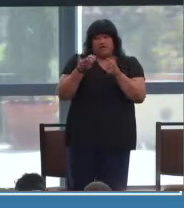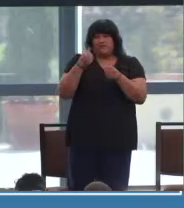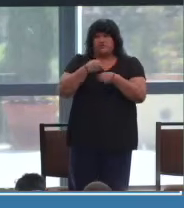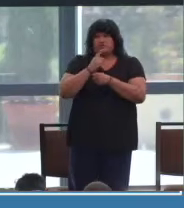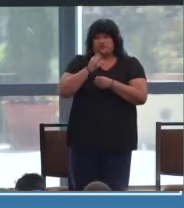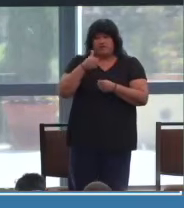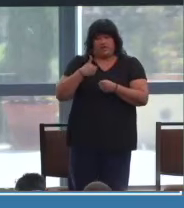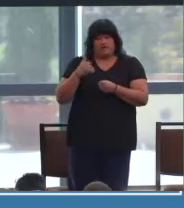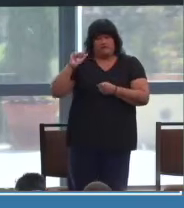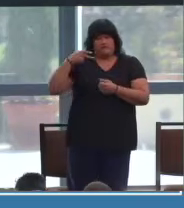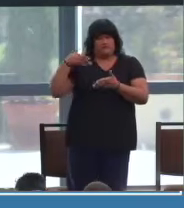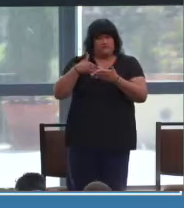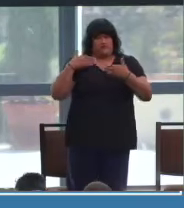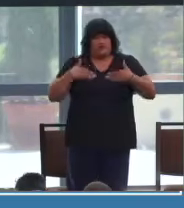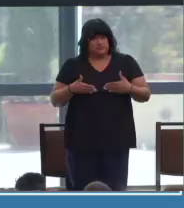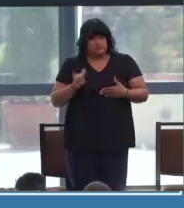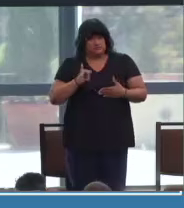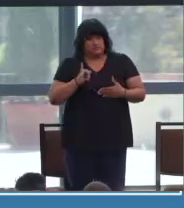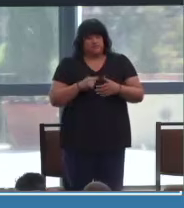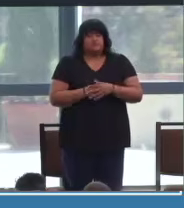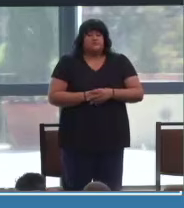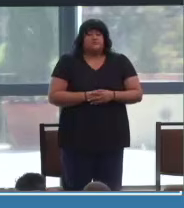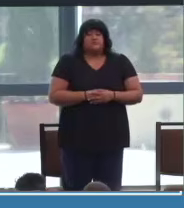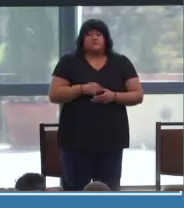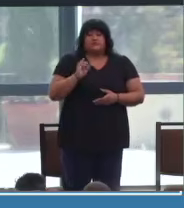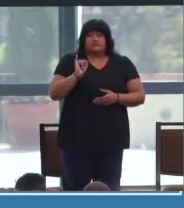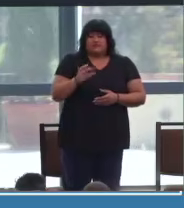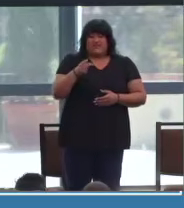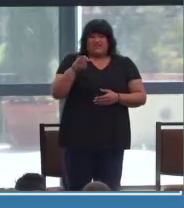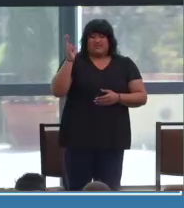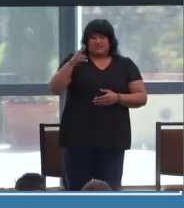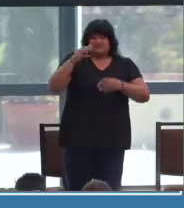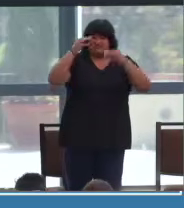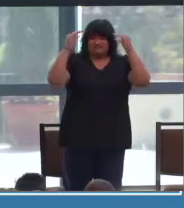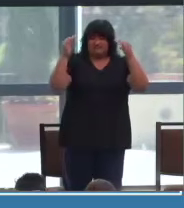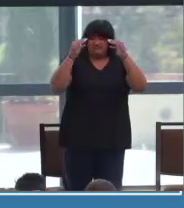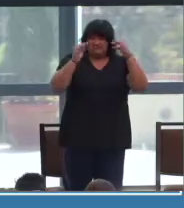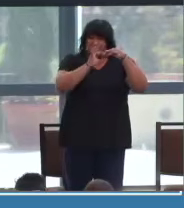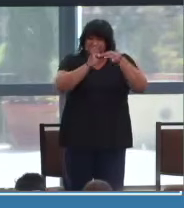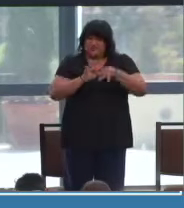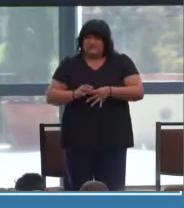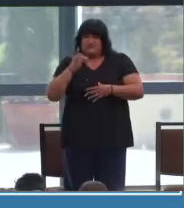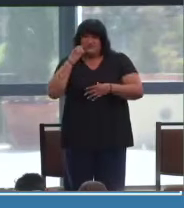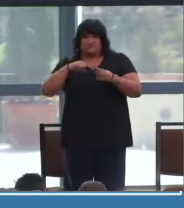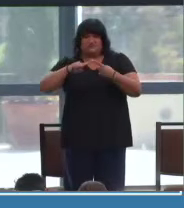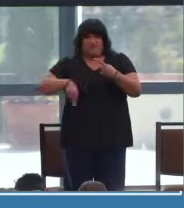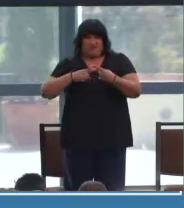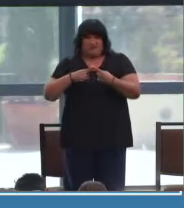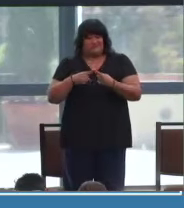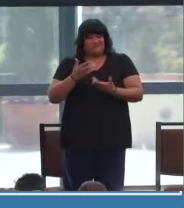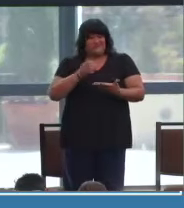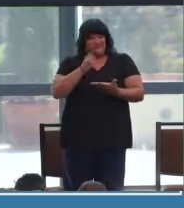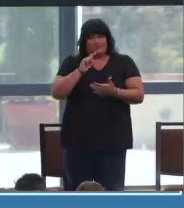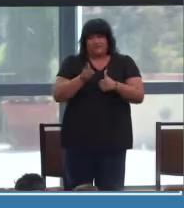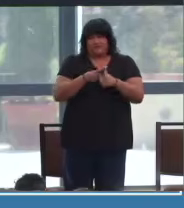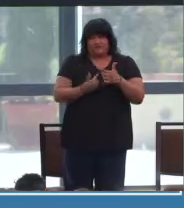well. I think if you've had a history of migraines that tend to be really tied to your menstrual cycles, maybe it would not be my